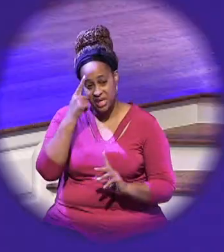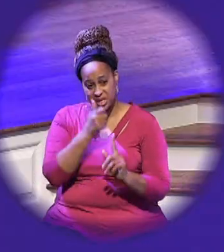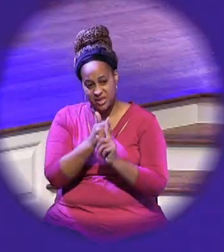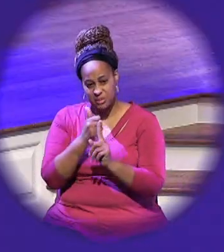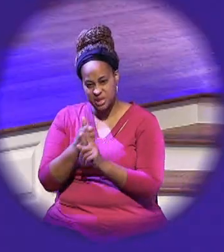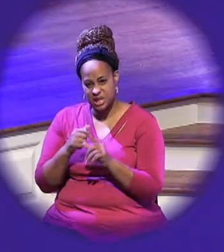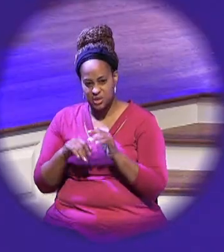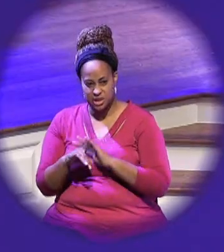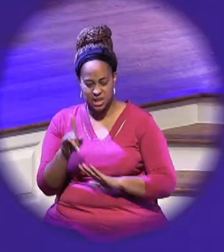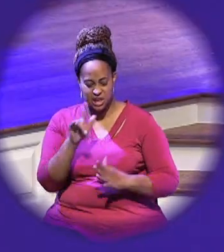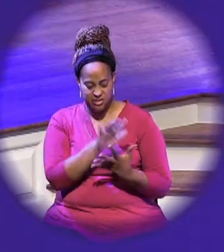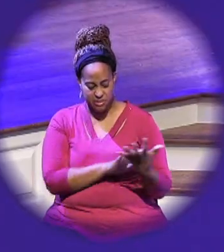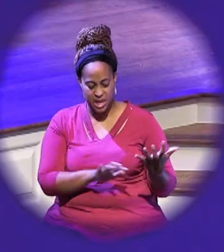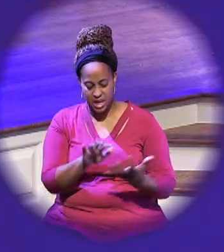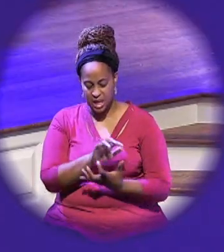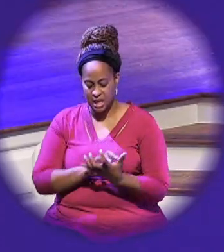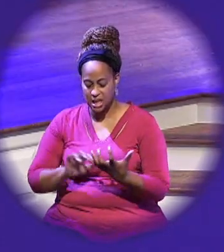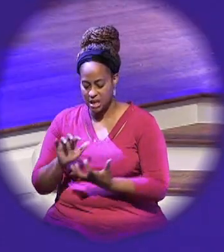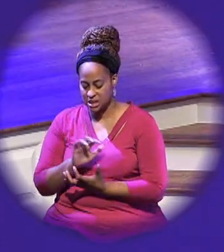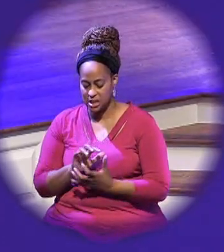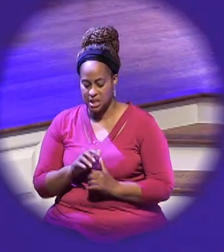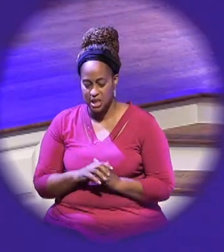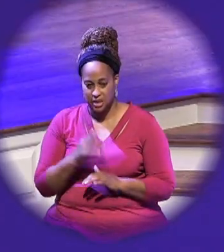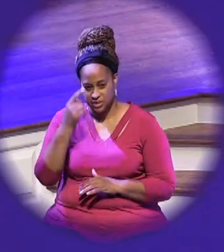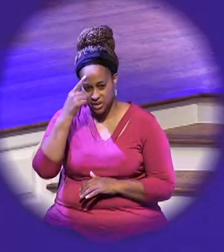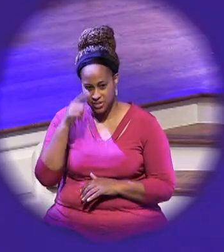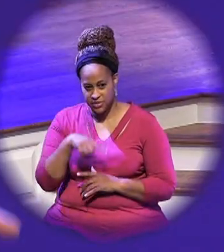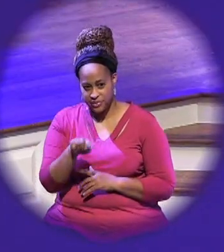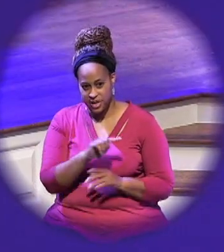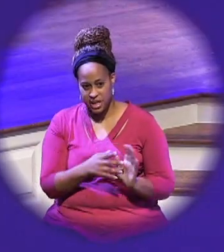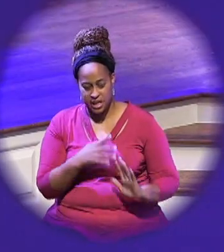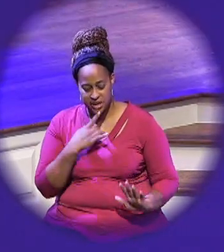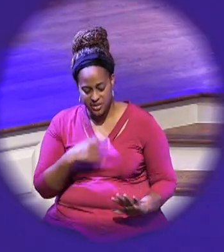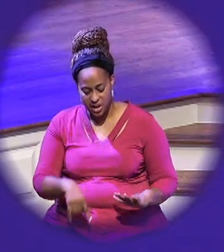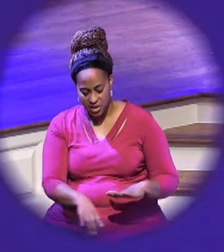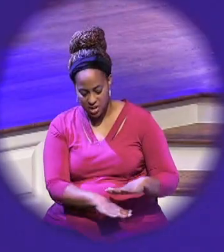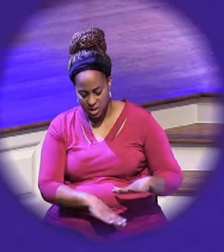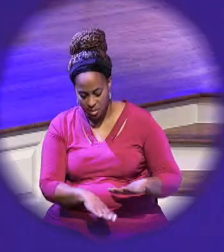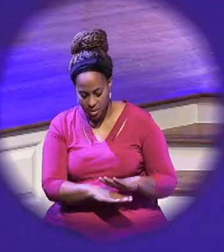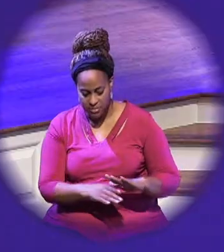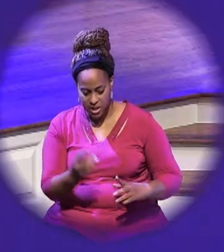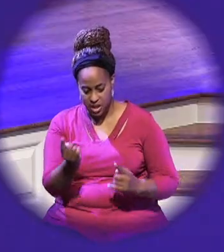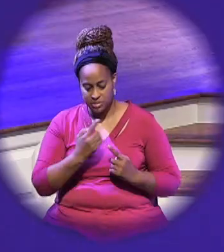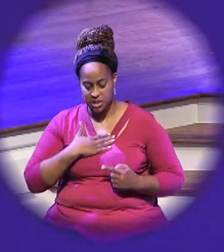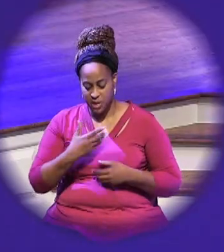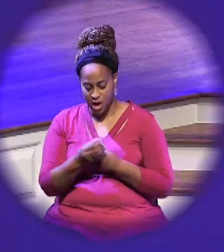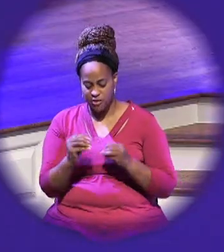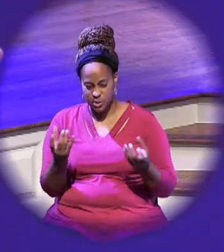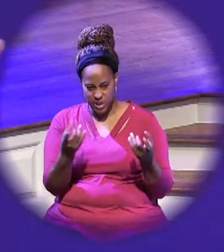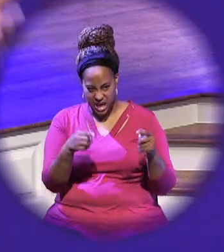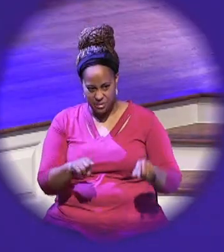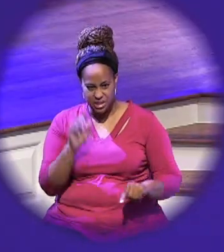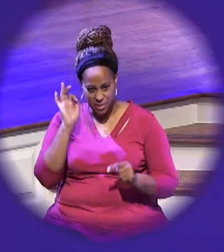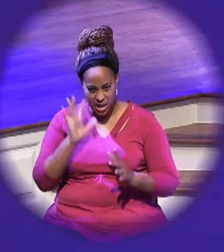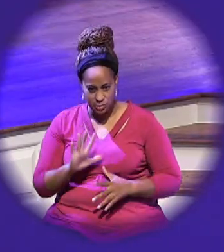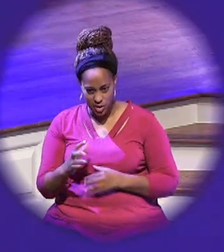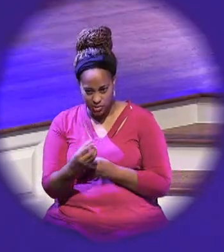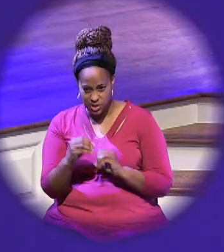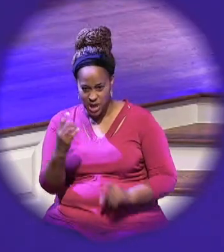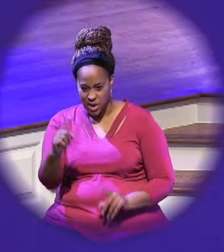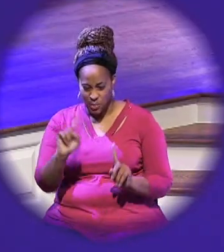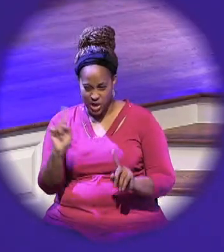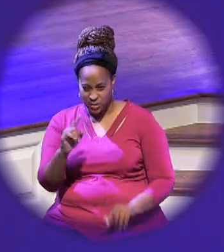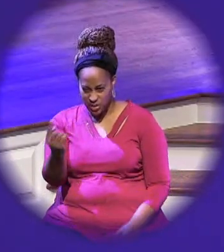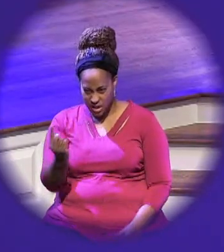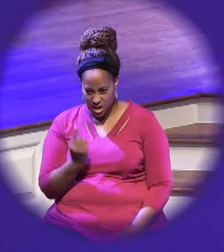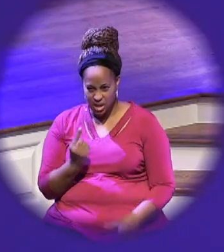a royal mess, and they think they are at rock bottom. They come into my office. That's what happens. The pastor's office is where you come when